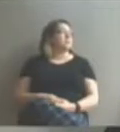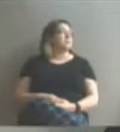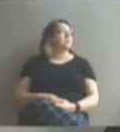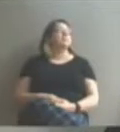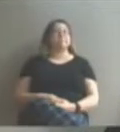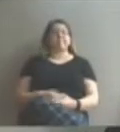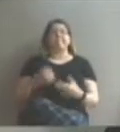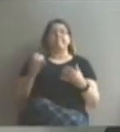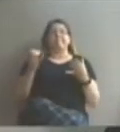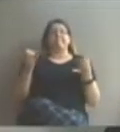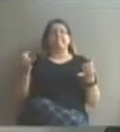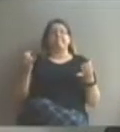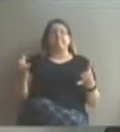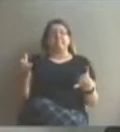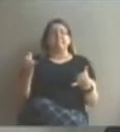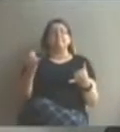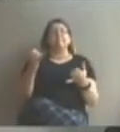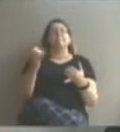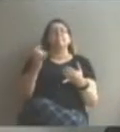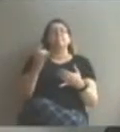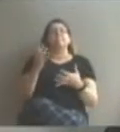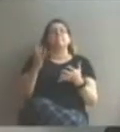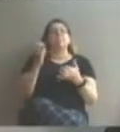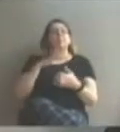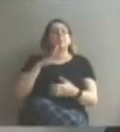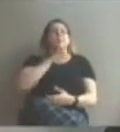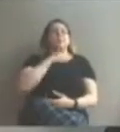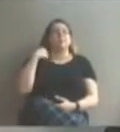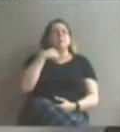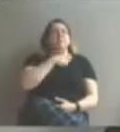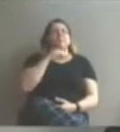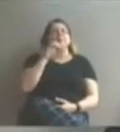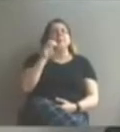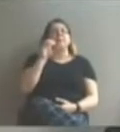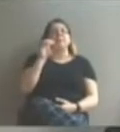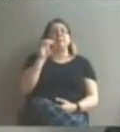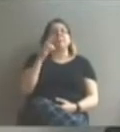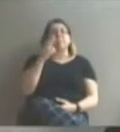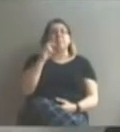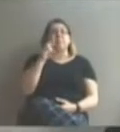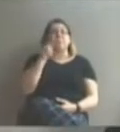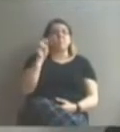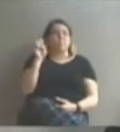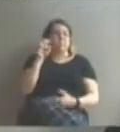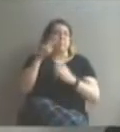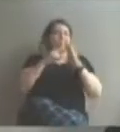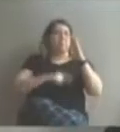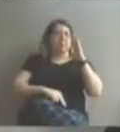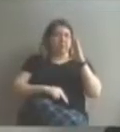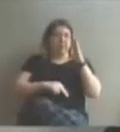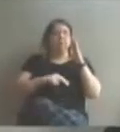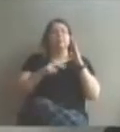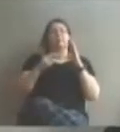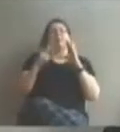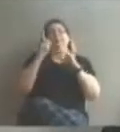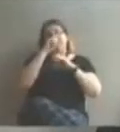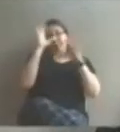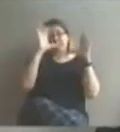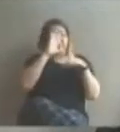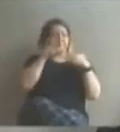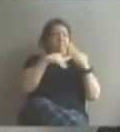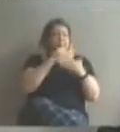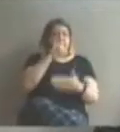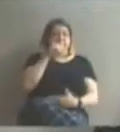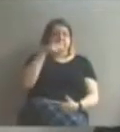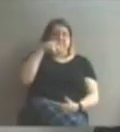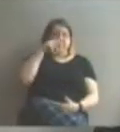At this time, I would like to have Board Member Steph Horn read our vision statement. All Jefferson County Public